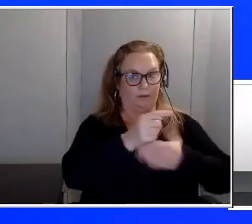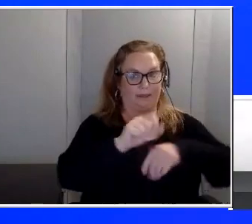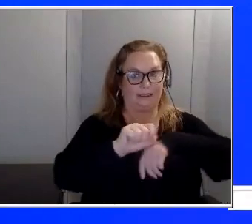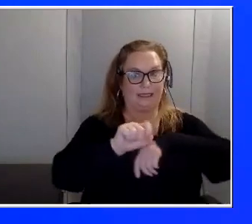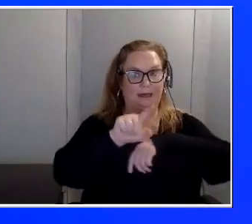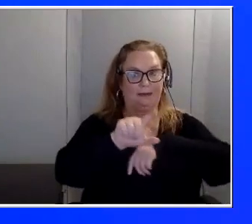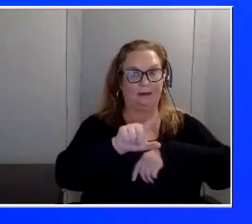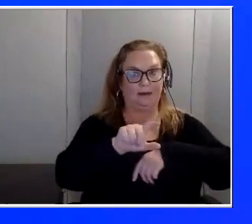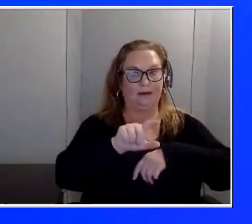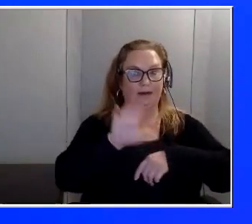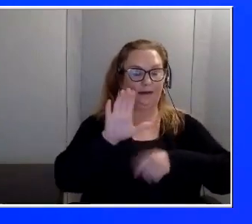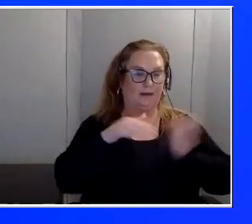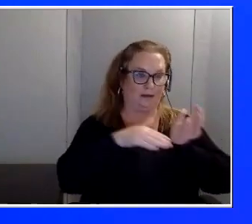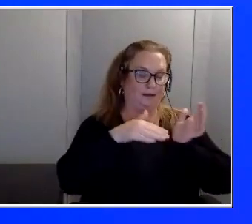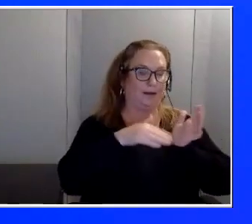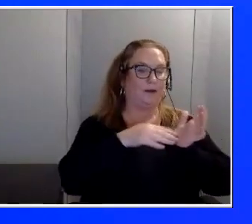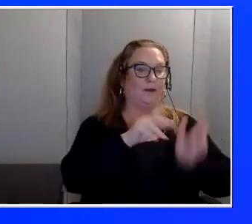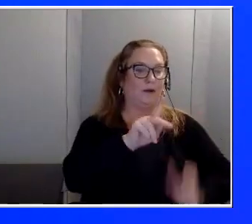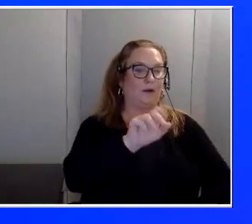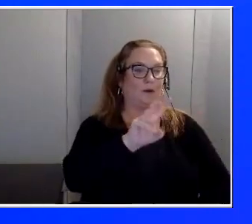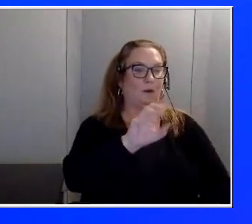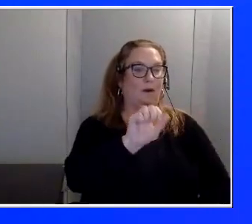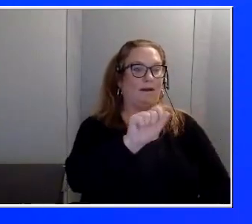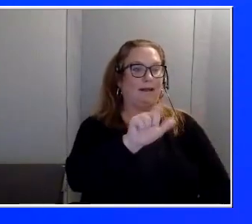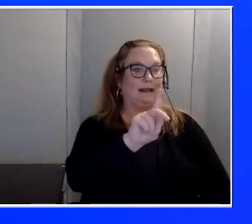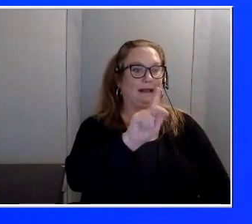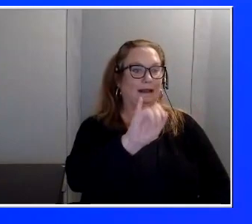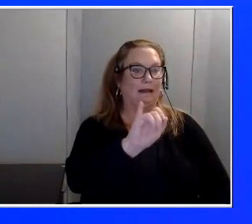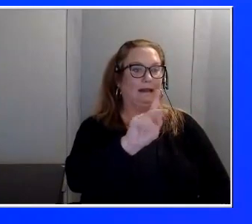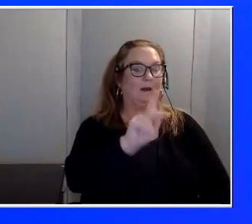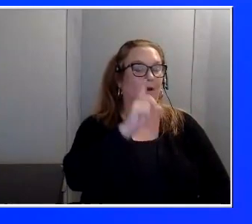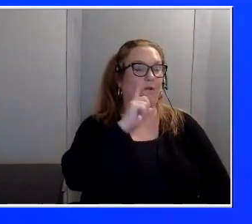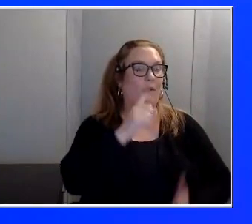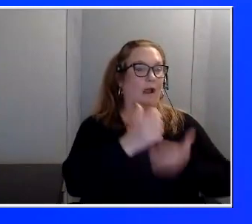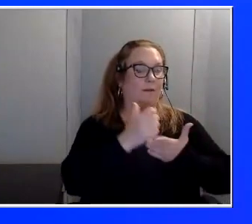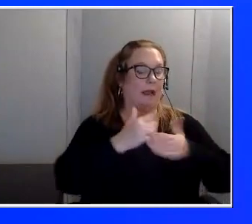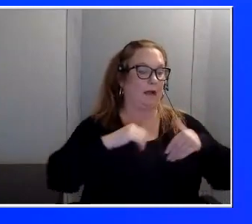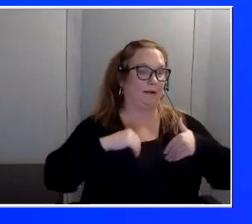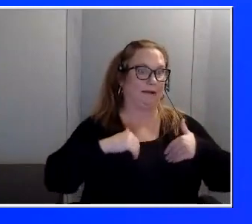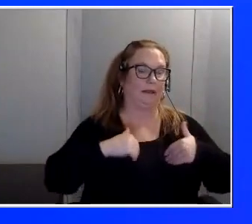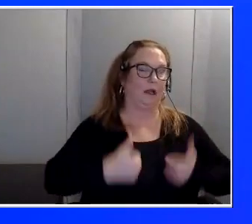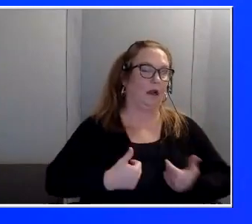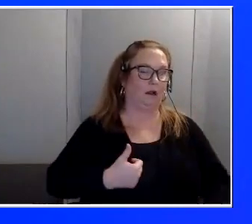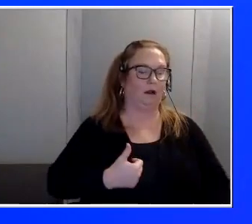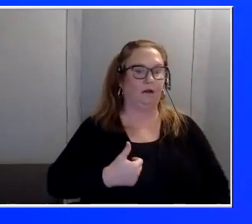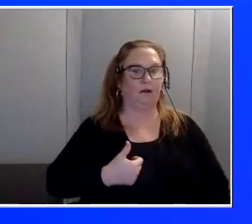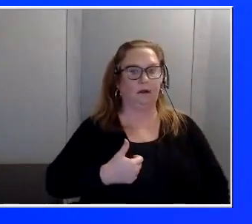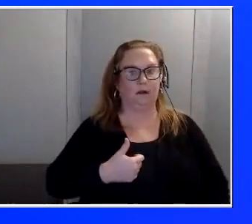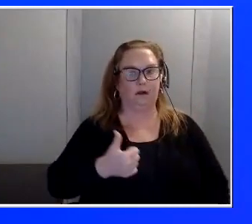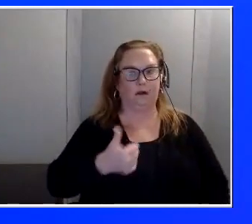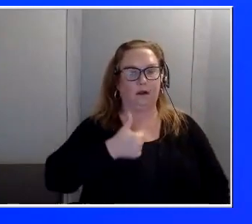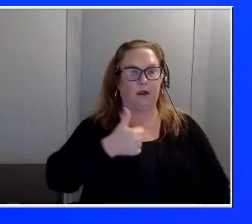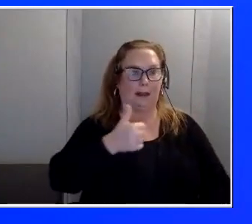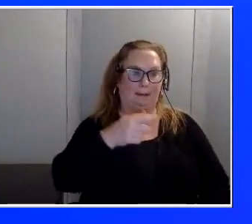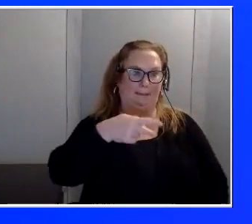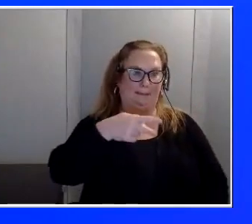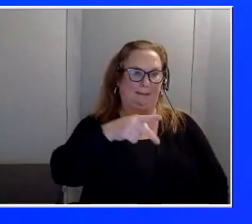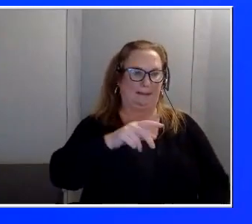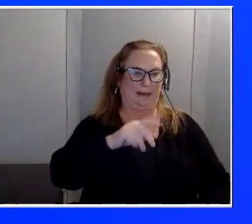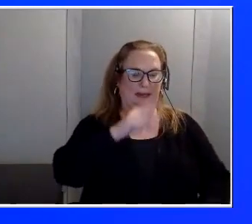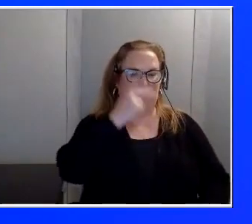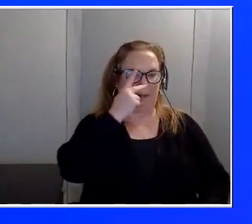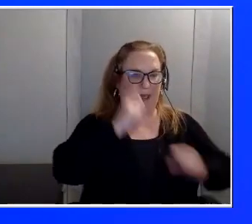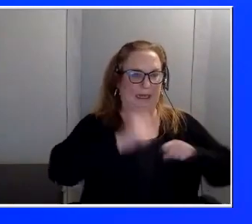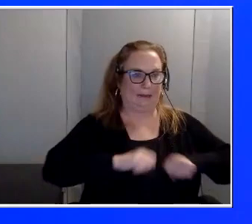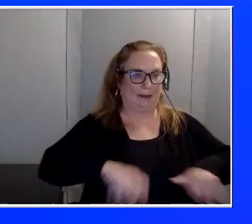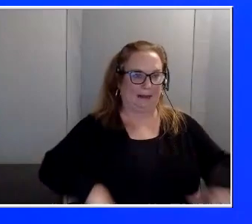to Dr. Kowalik for help because I was tired of peeing my pants and peeing in my bed.